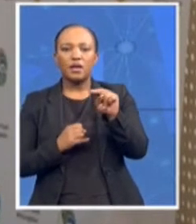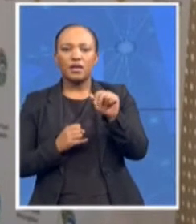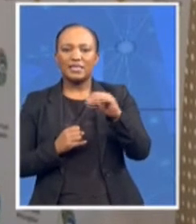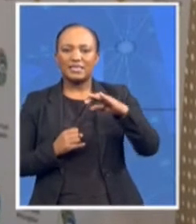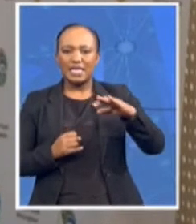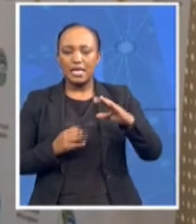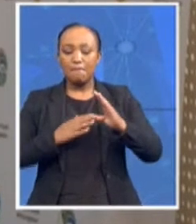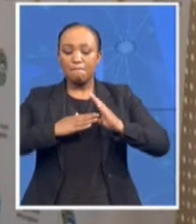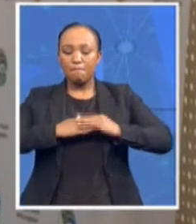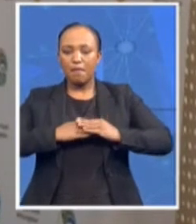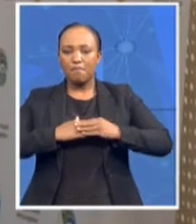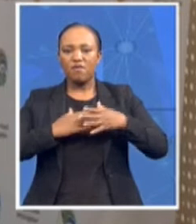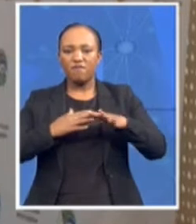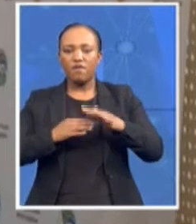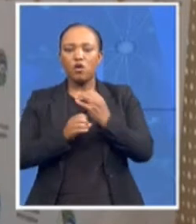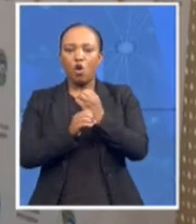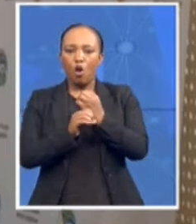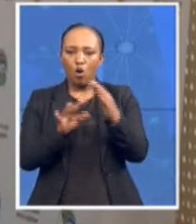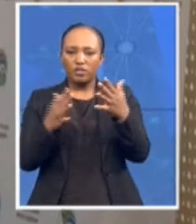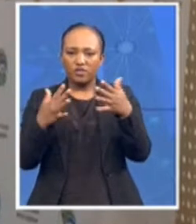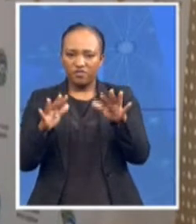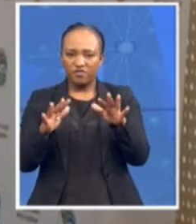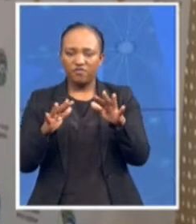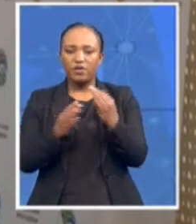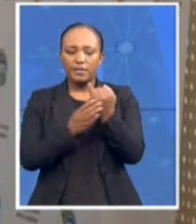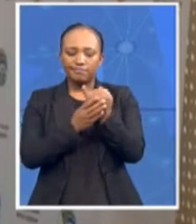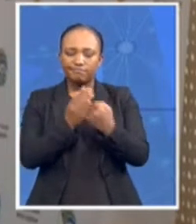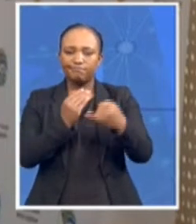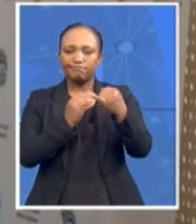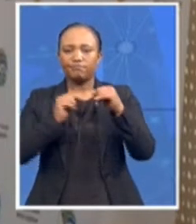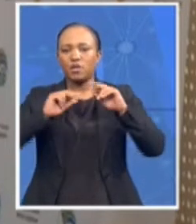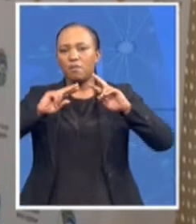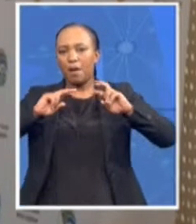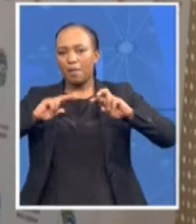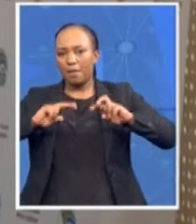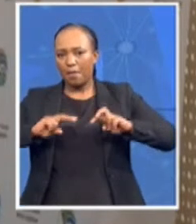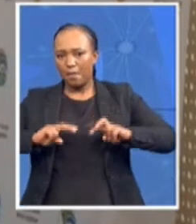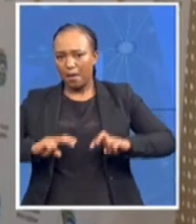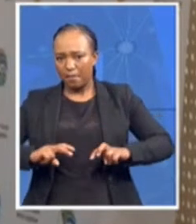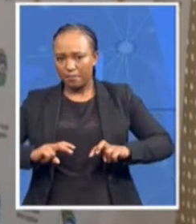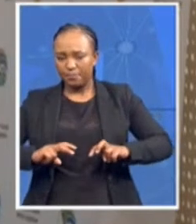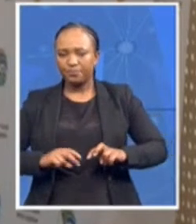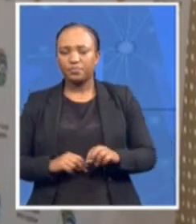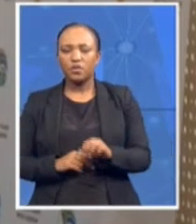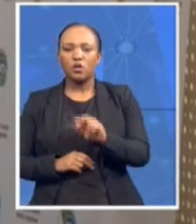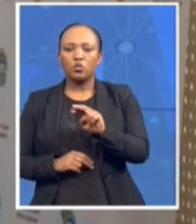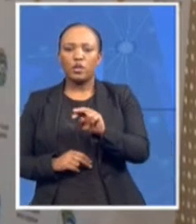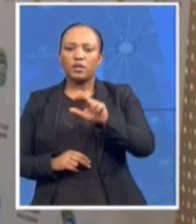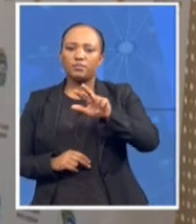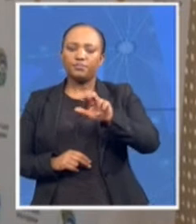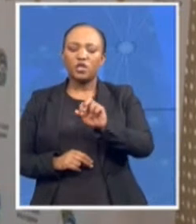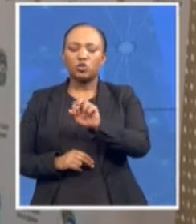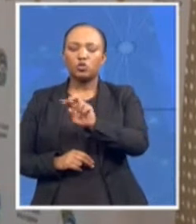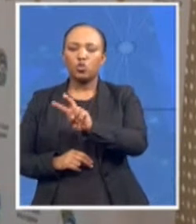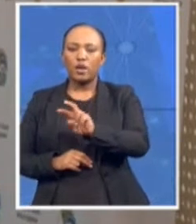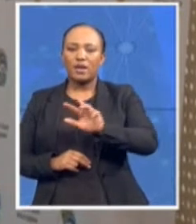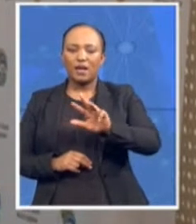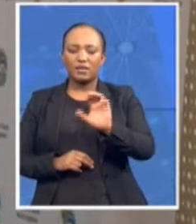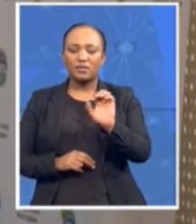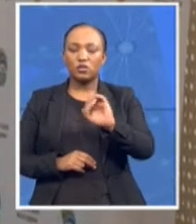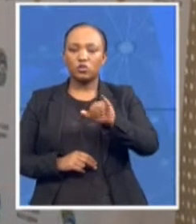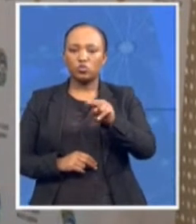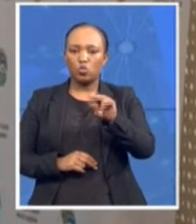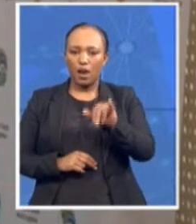independent forensic inquiry. On the 29th of July, the Council of the National Arts Council appointed